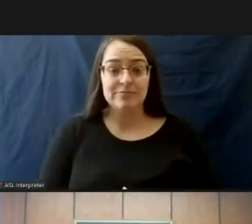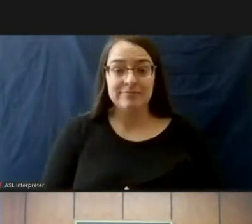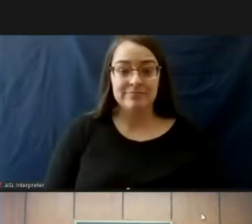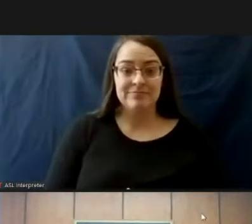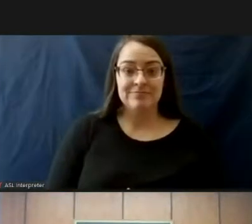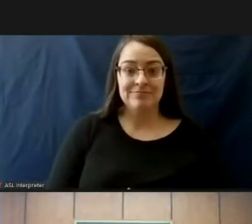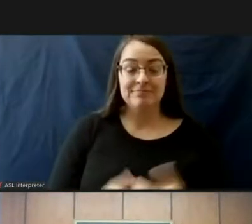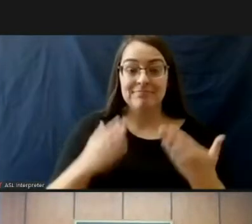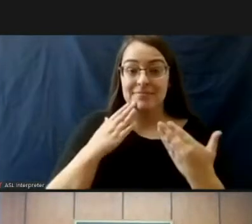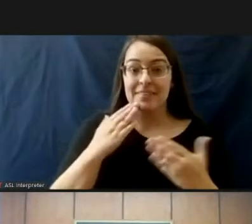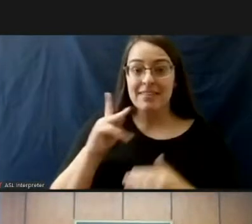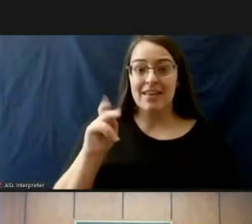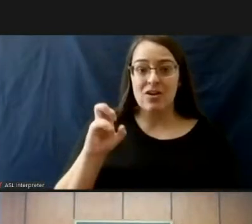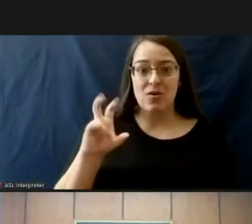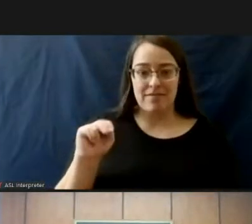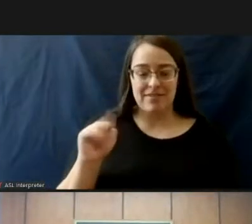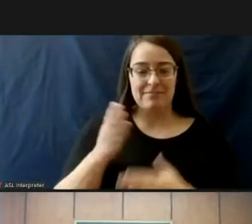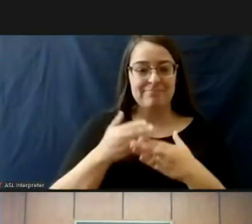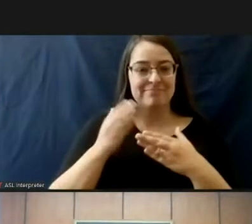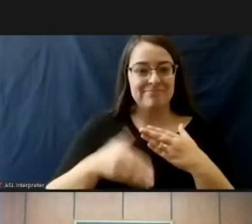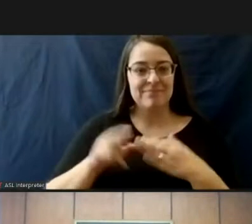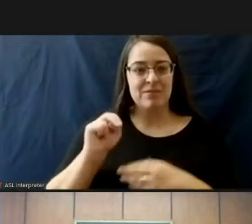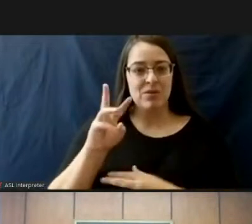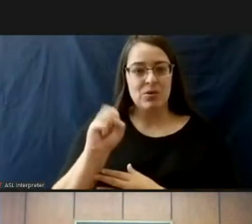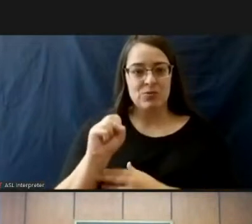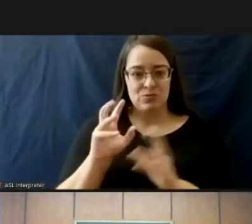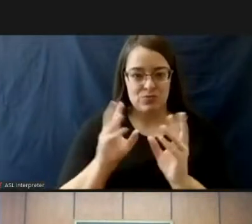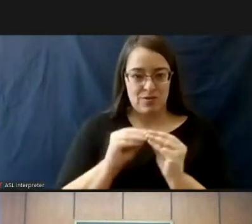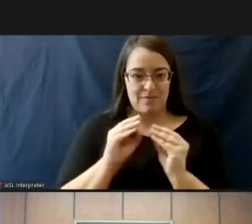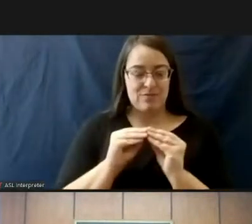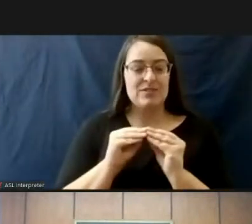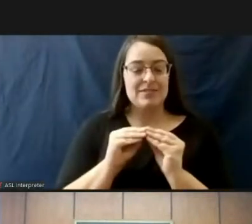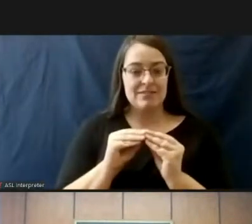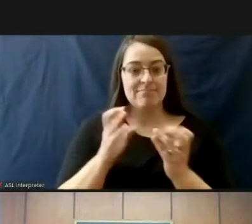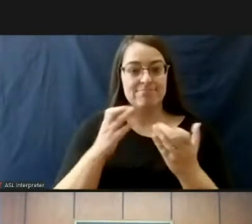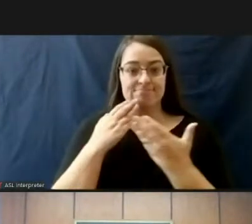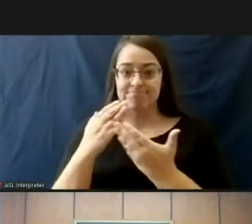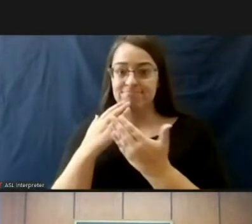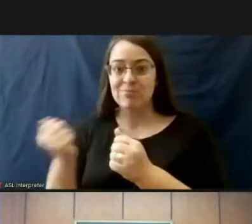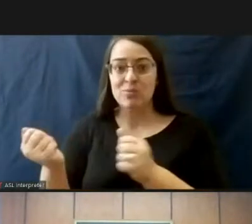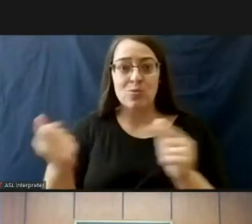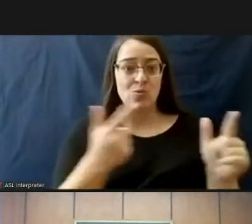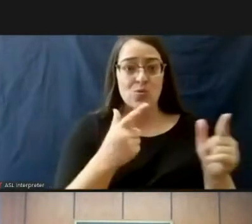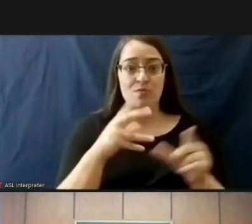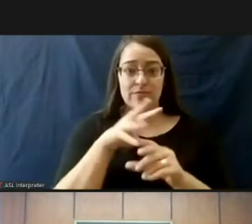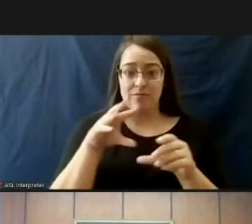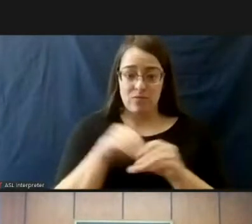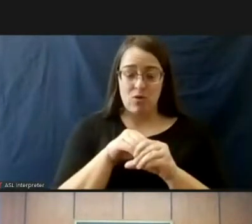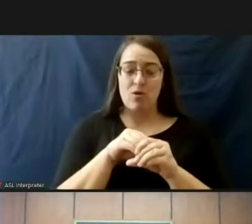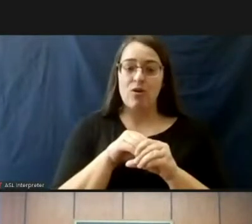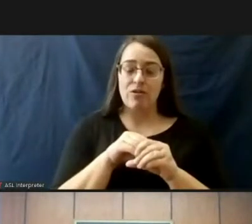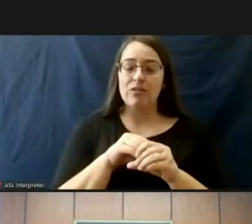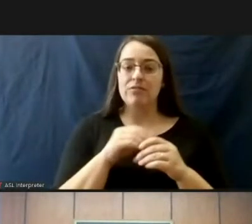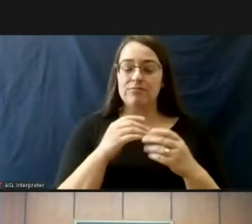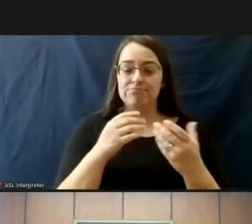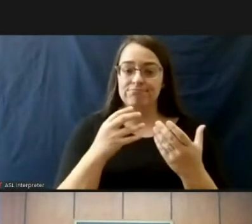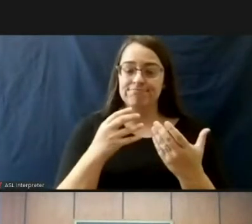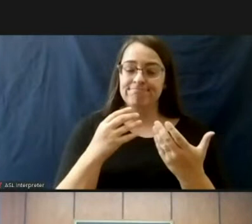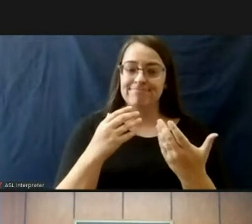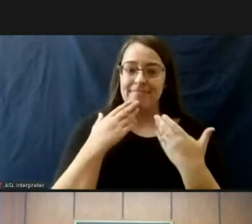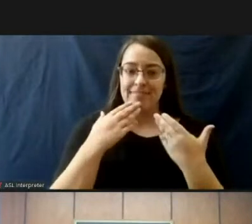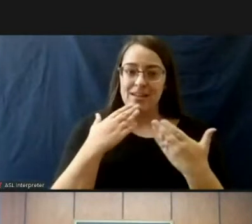Thank you, Kevin. This concludes our news conference for today. I want to thank all of our panel members who took the time to provide this information to the Amarillo